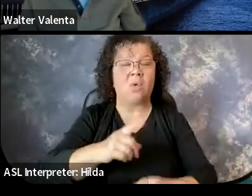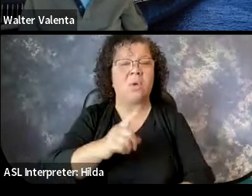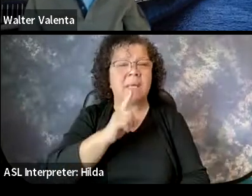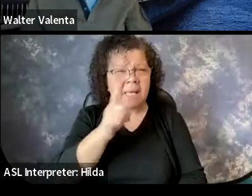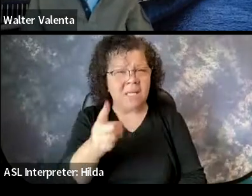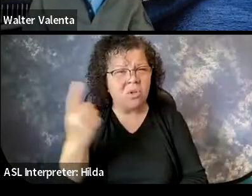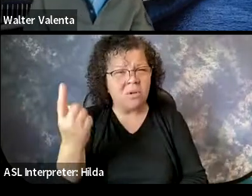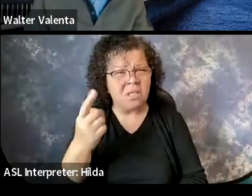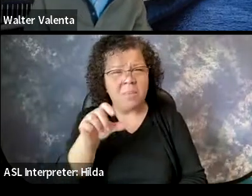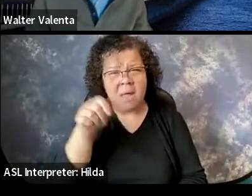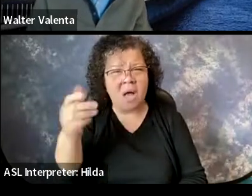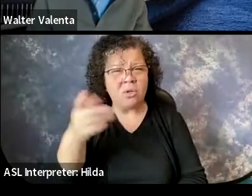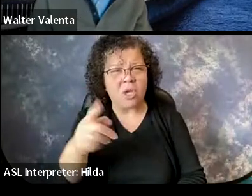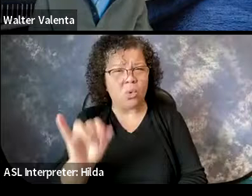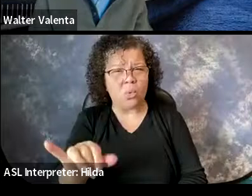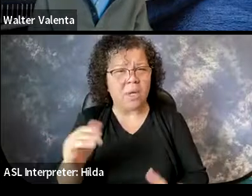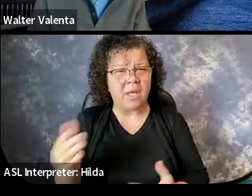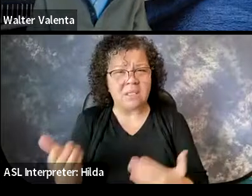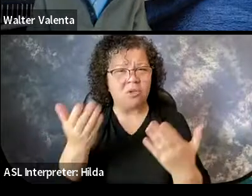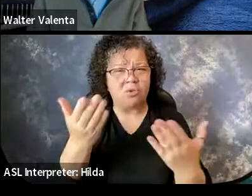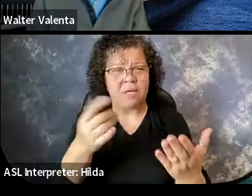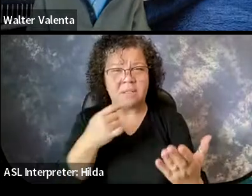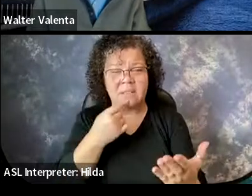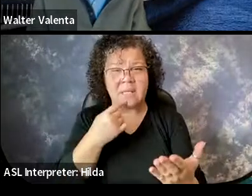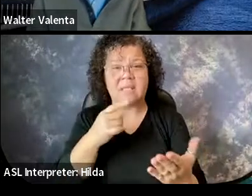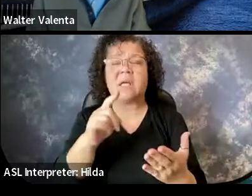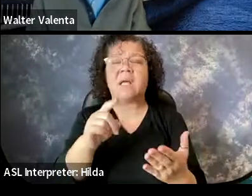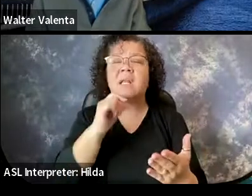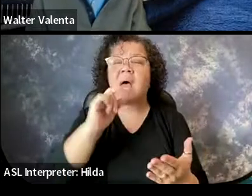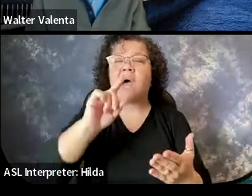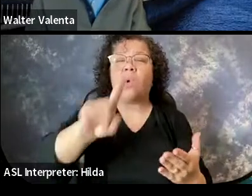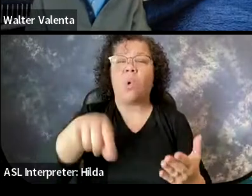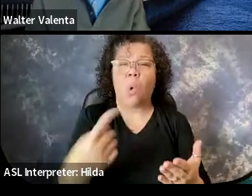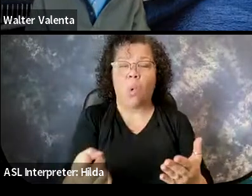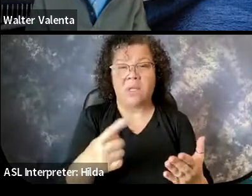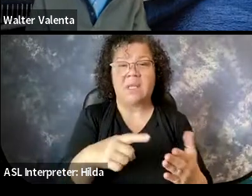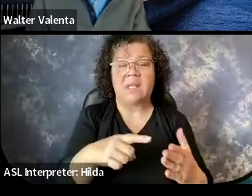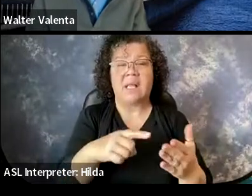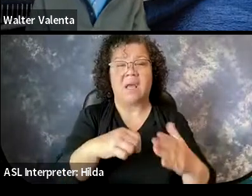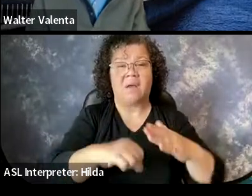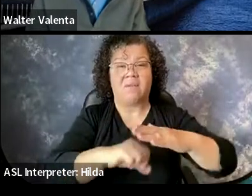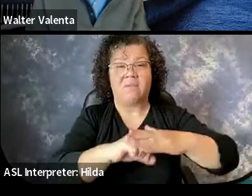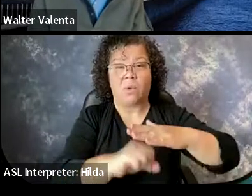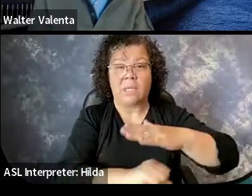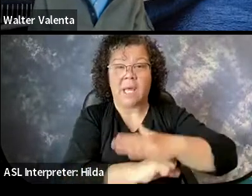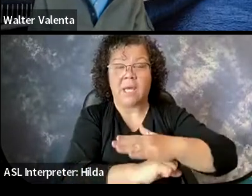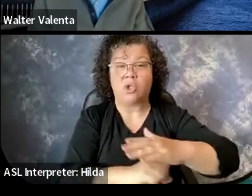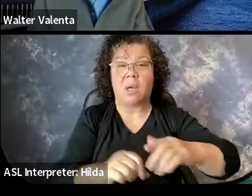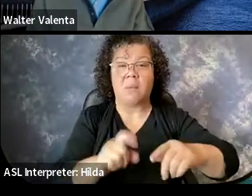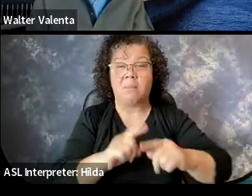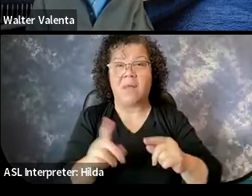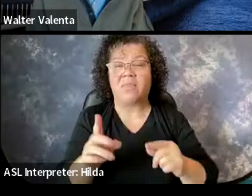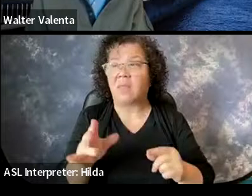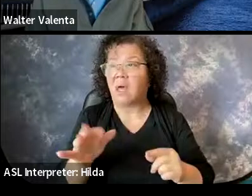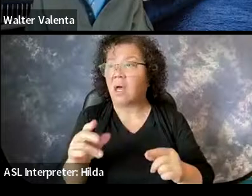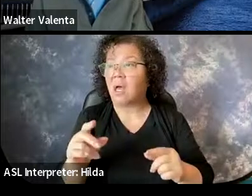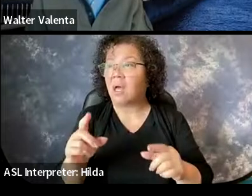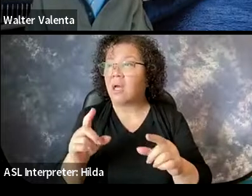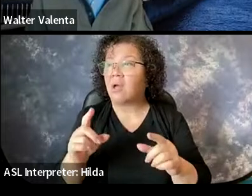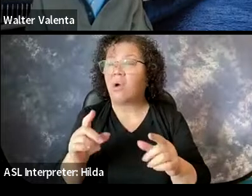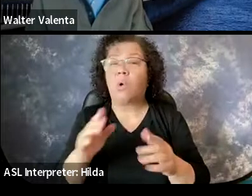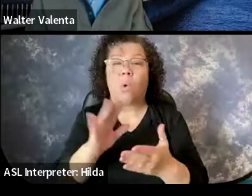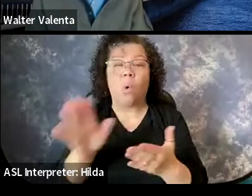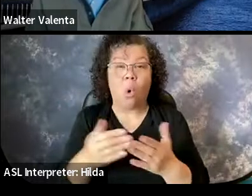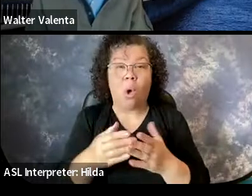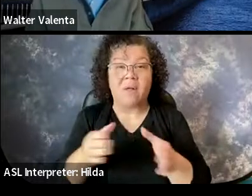would suggest that says not just the foundation, but the brick wall, the